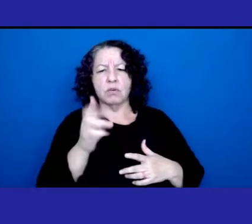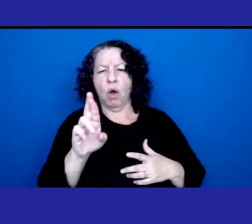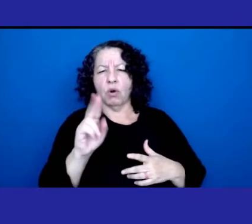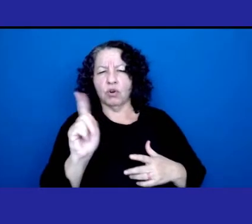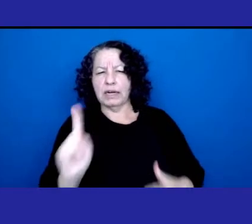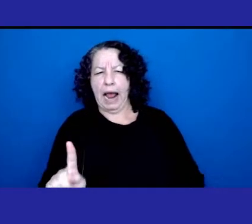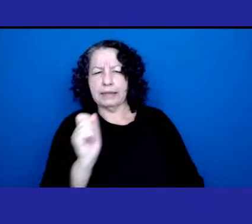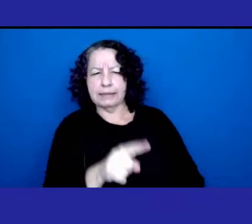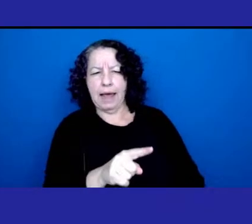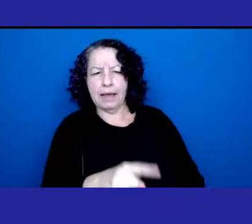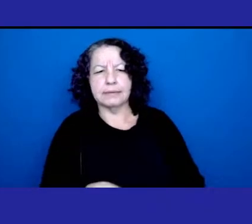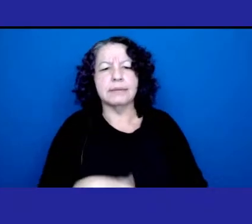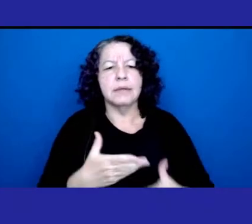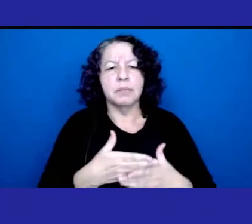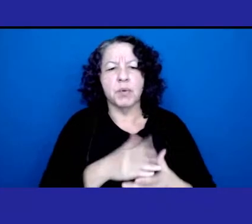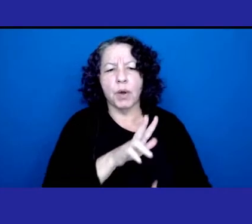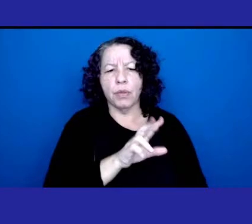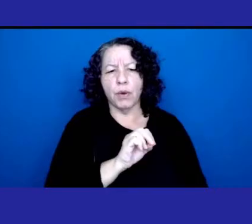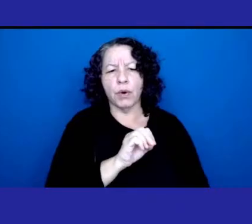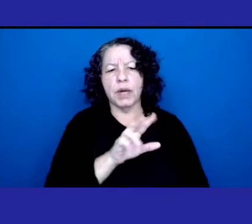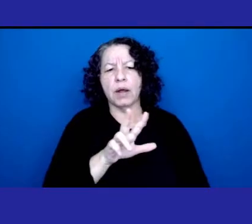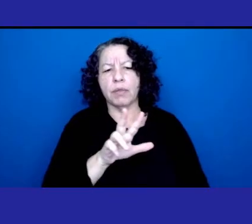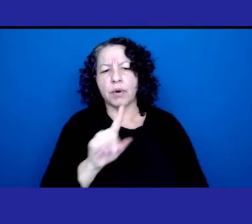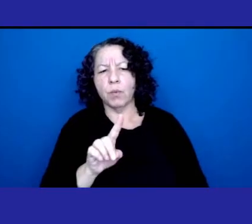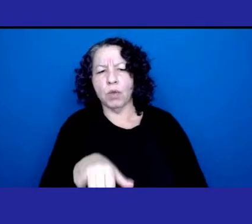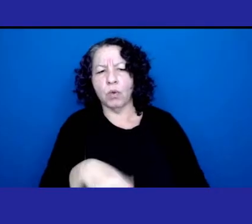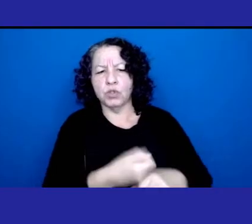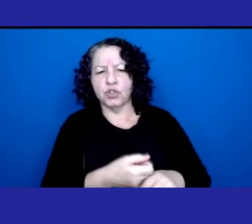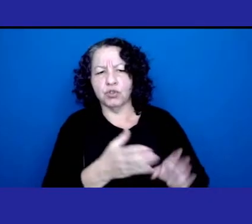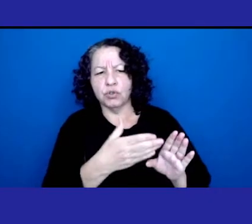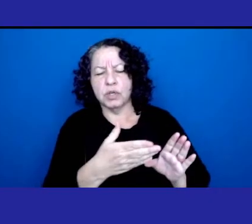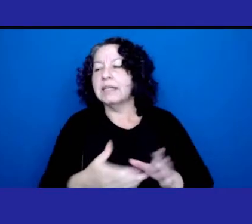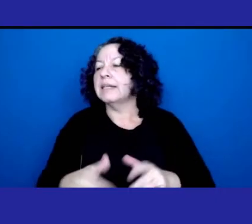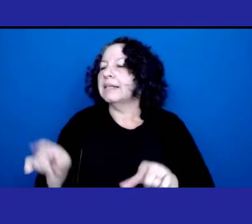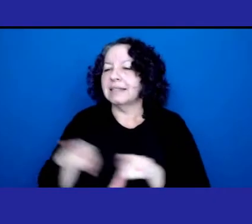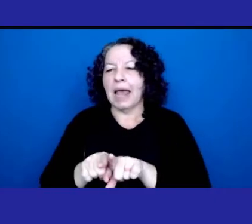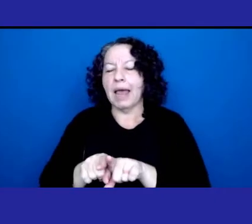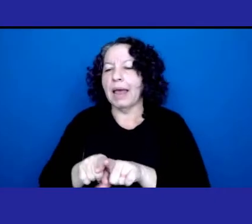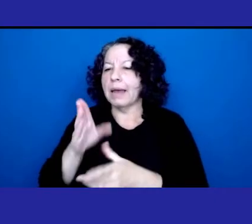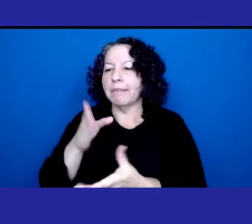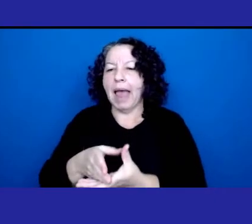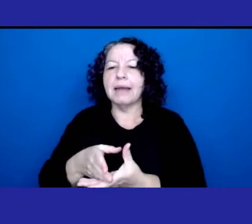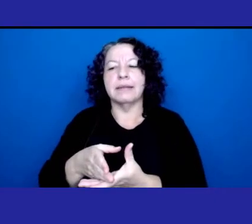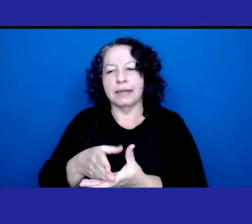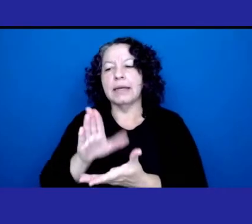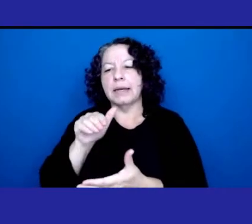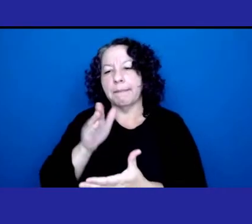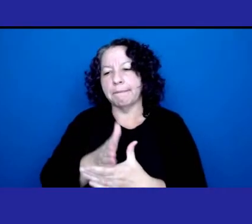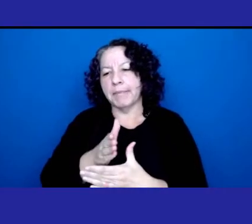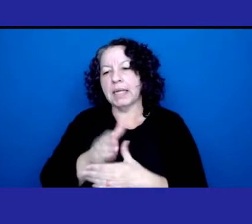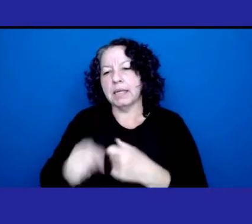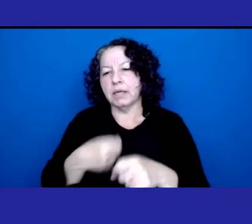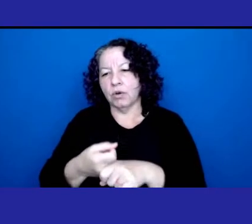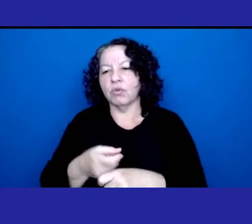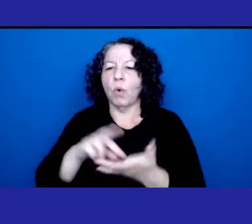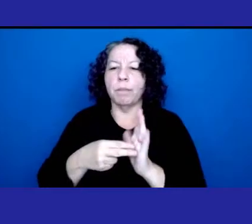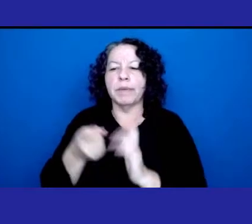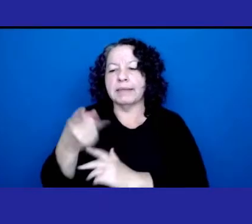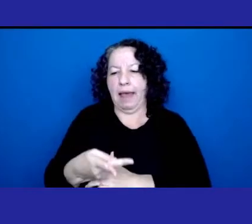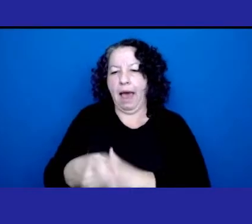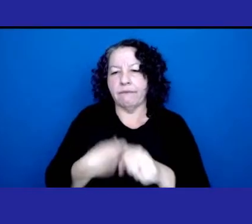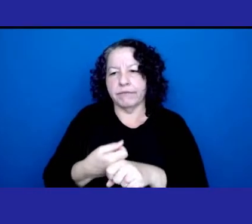I think it's also the same ending in mid-year. I see. So it's only a half a year Okay, value. that would make sense.